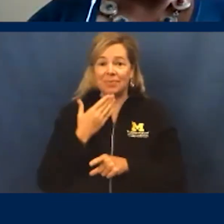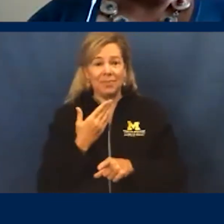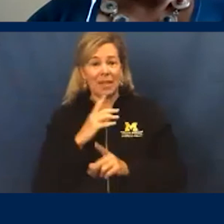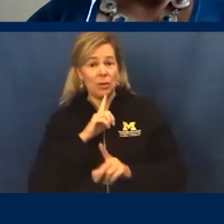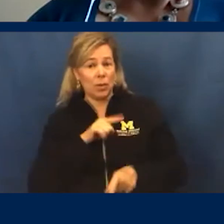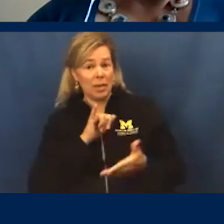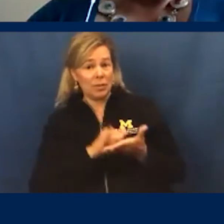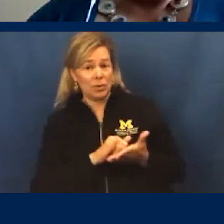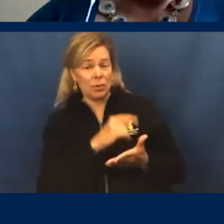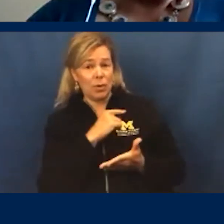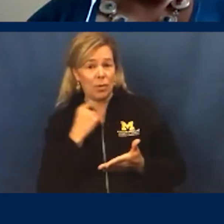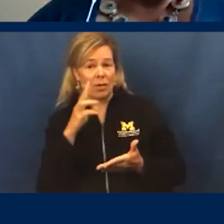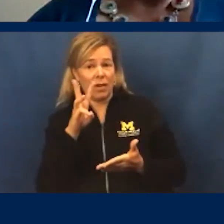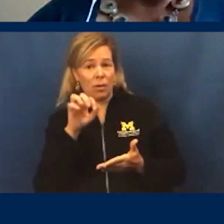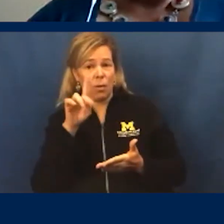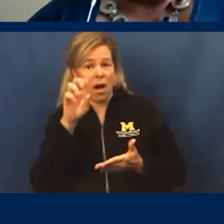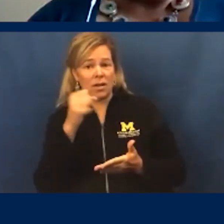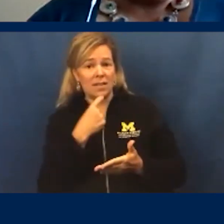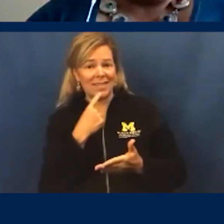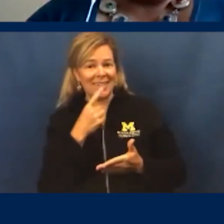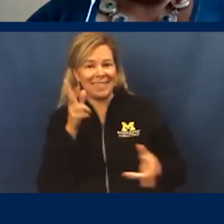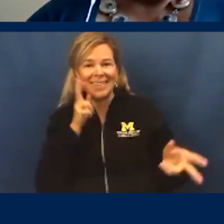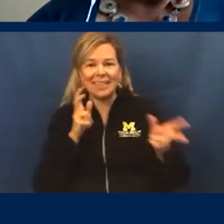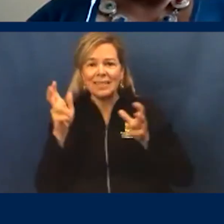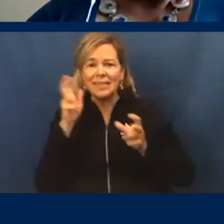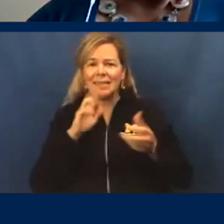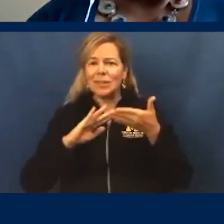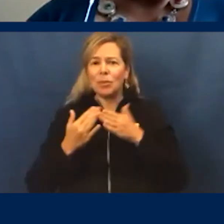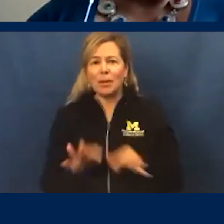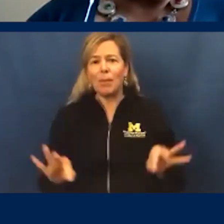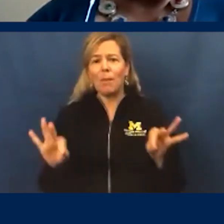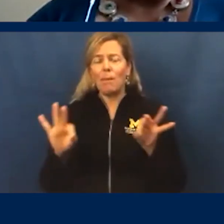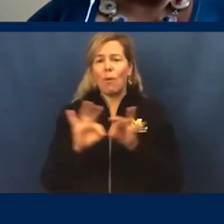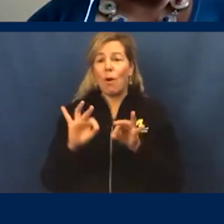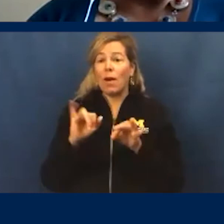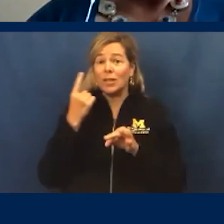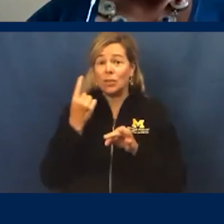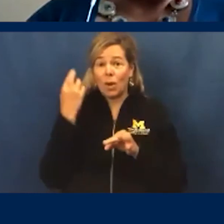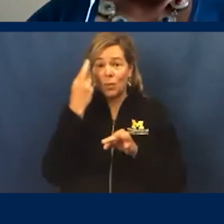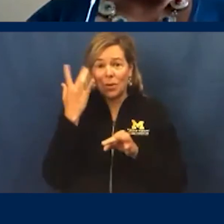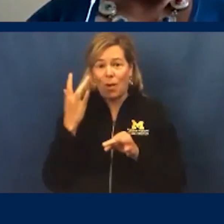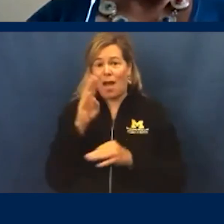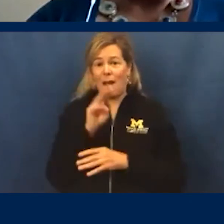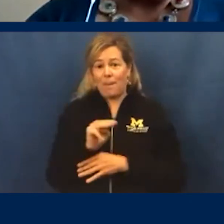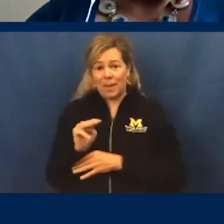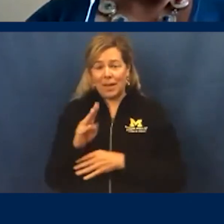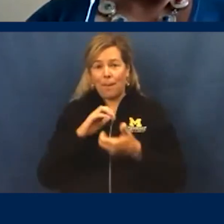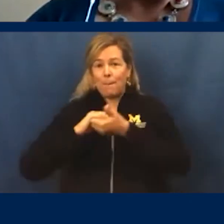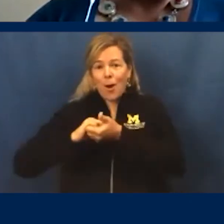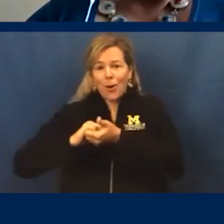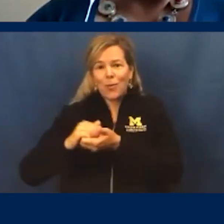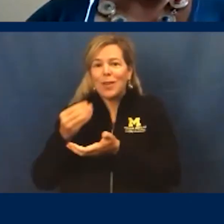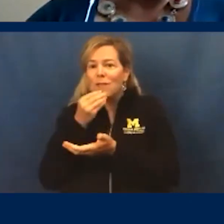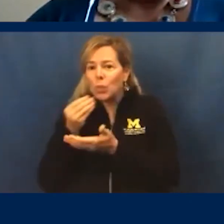said, listening to community is very important. And that is one of the reasons why Michigan Medicine ended up partnering with food gatherers. And at the